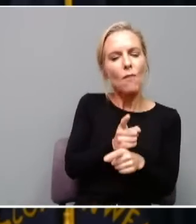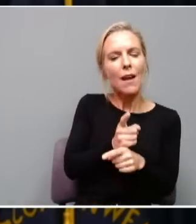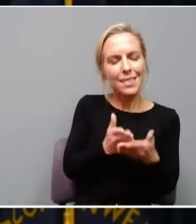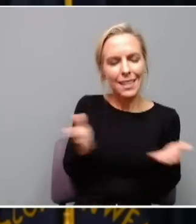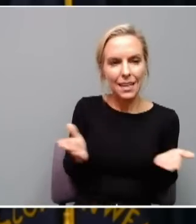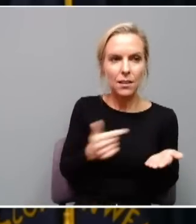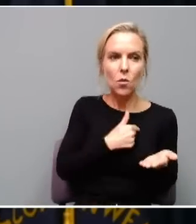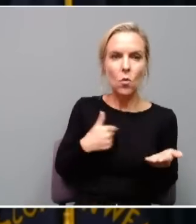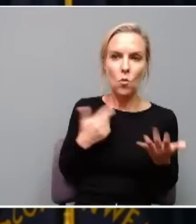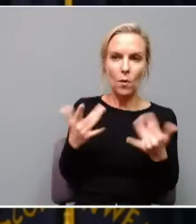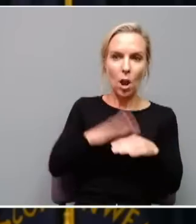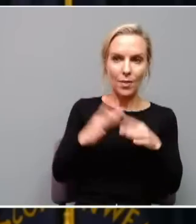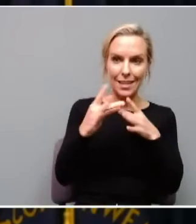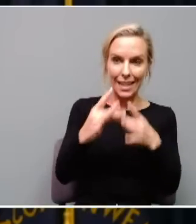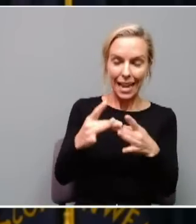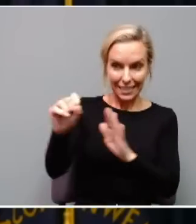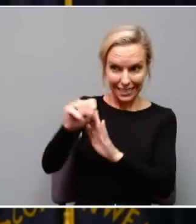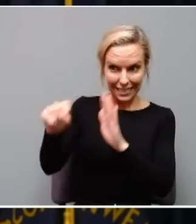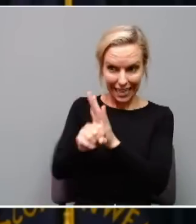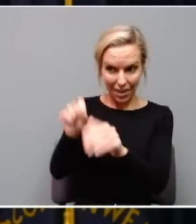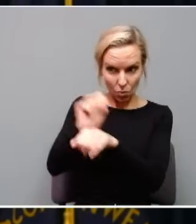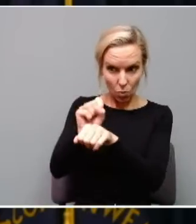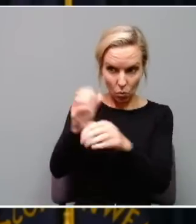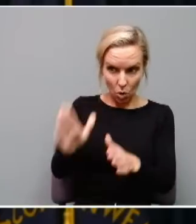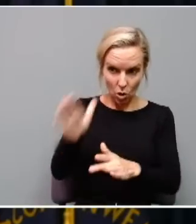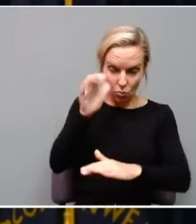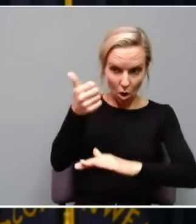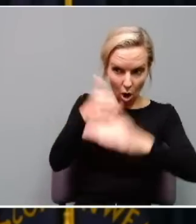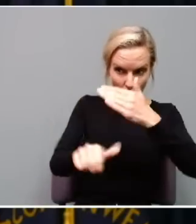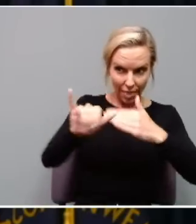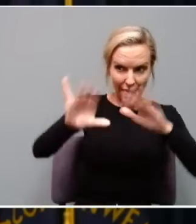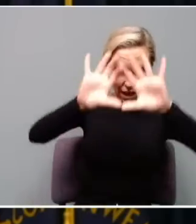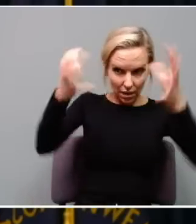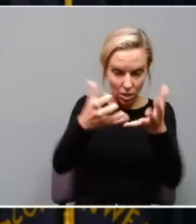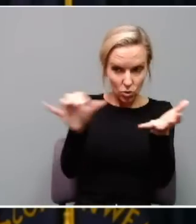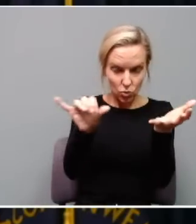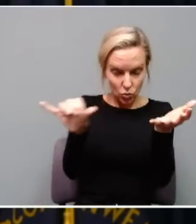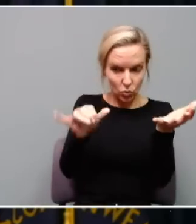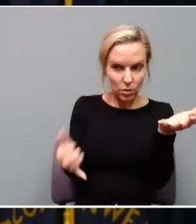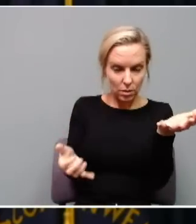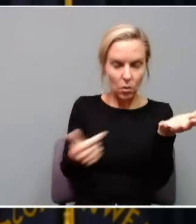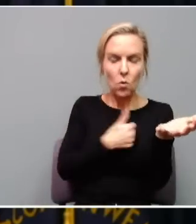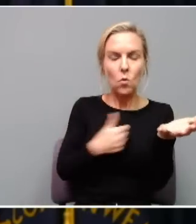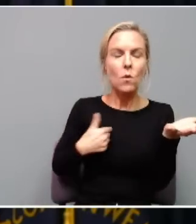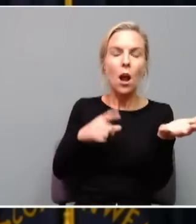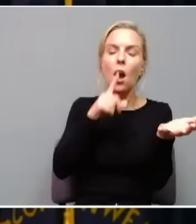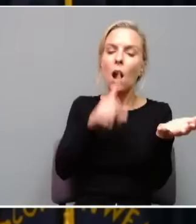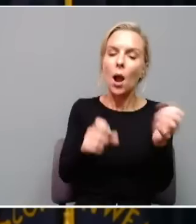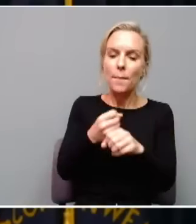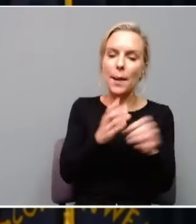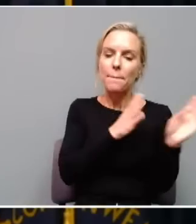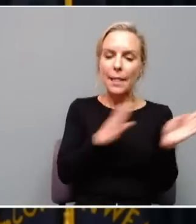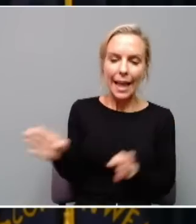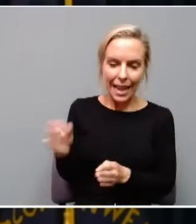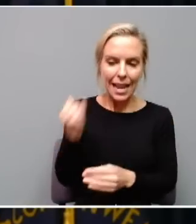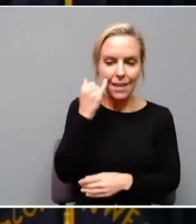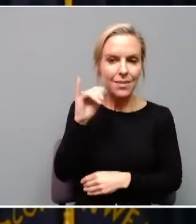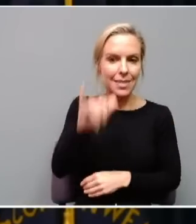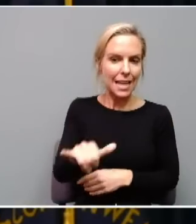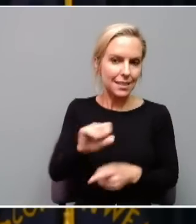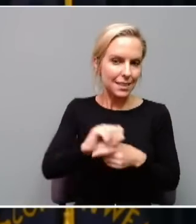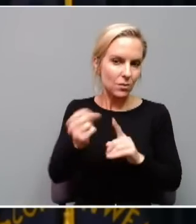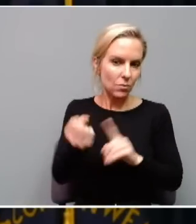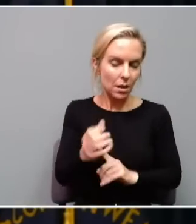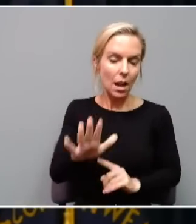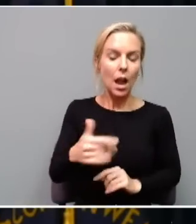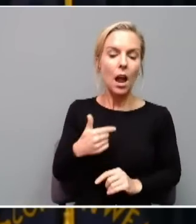state workers are going to fall under that as well. We are making plans if that's the case, but I will say it